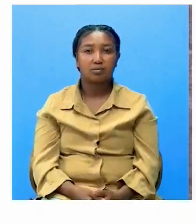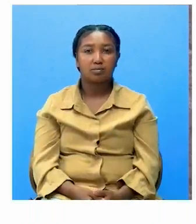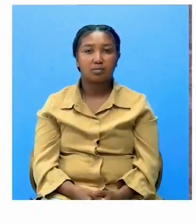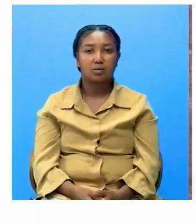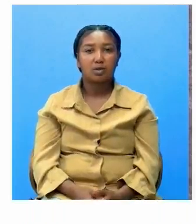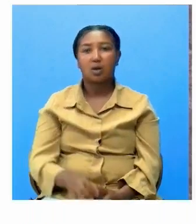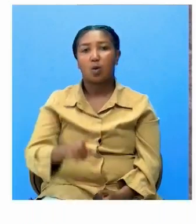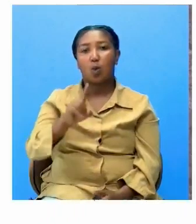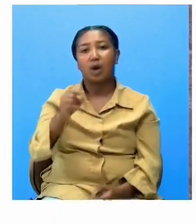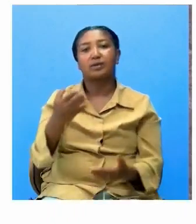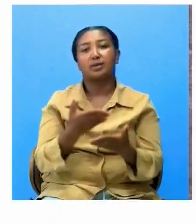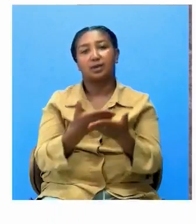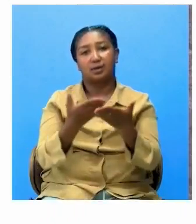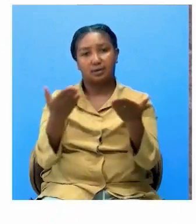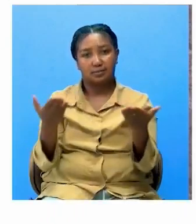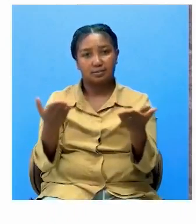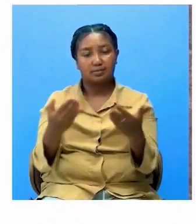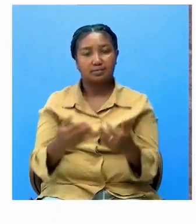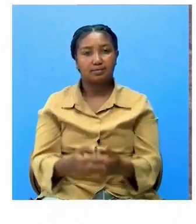one thing.